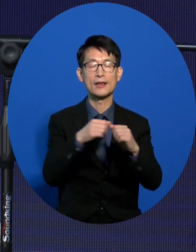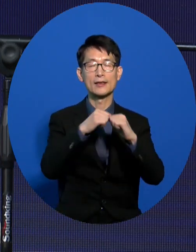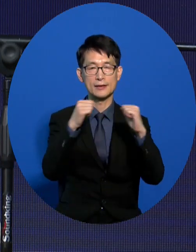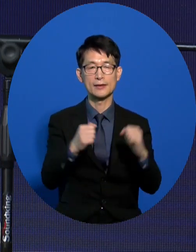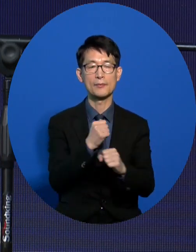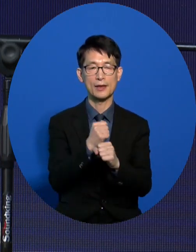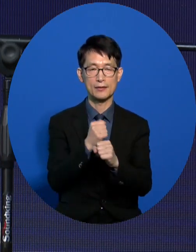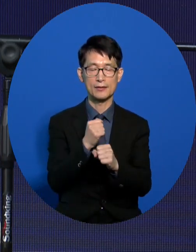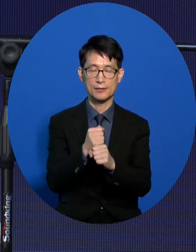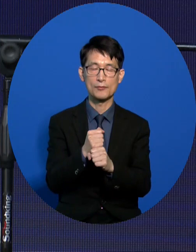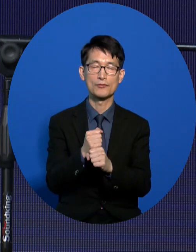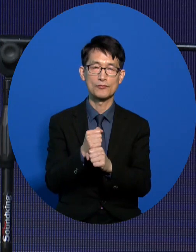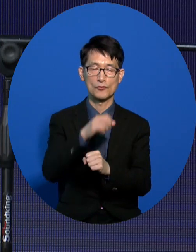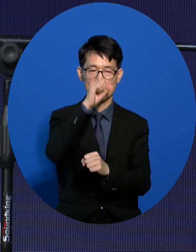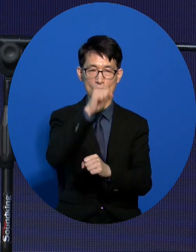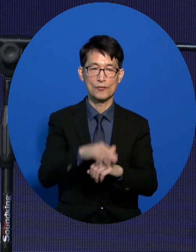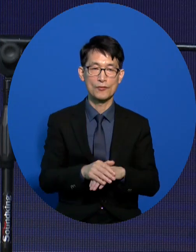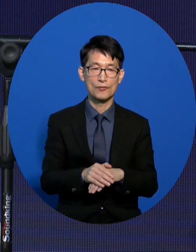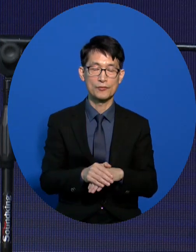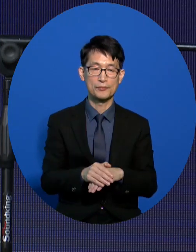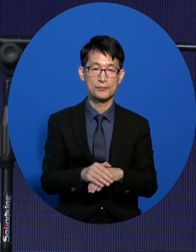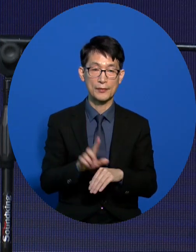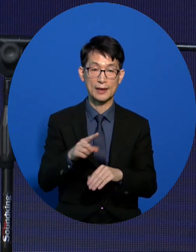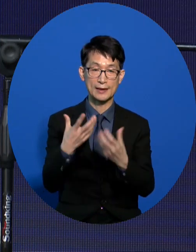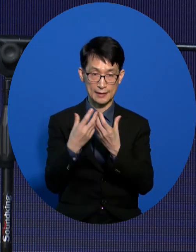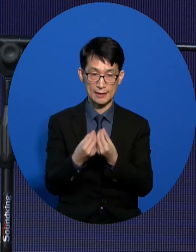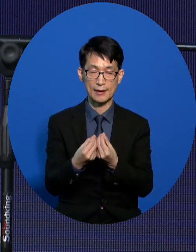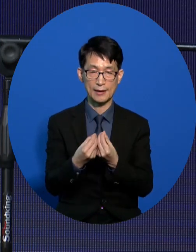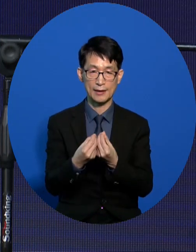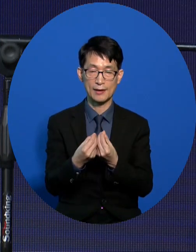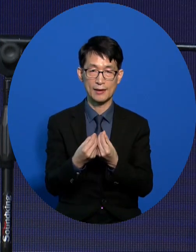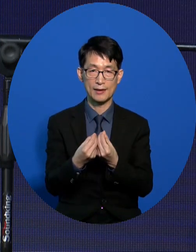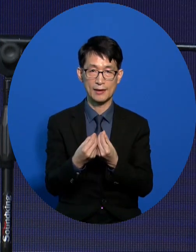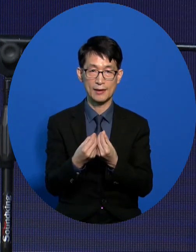examples. At this moment, the Gangwon-do